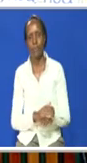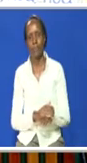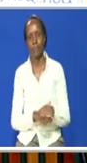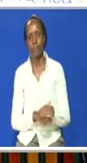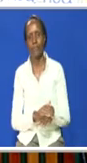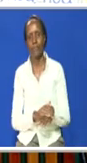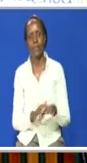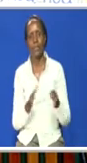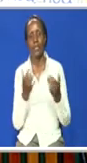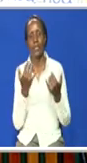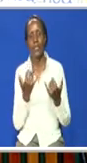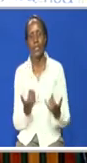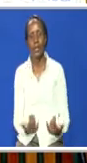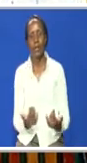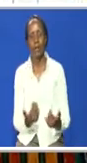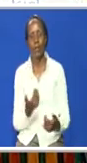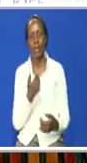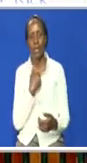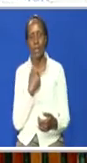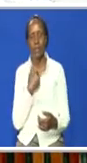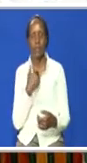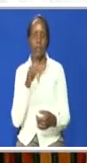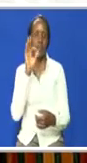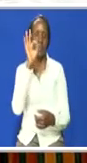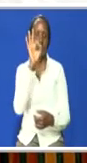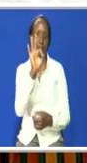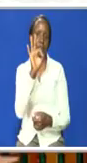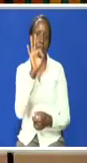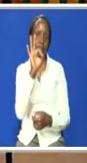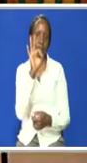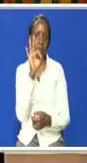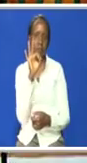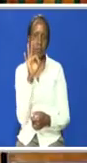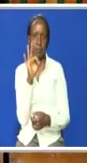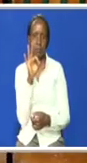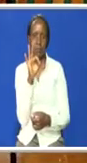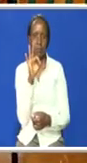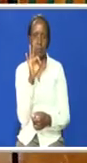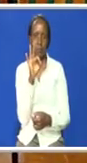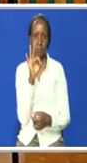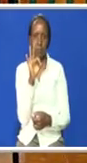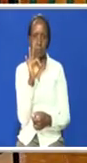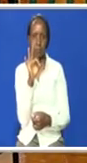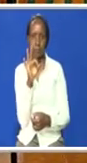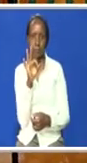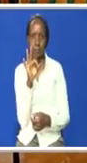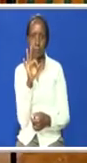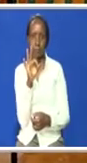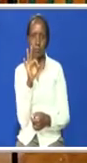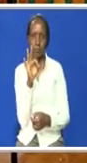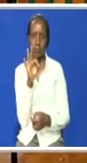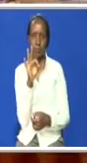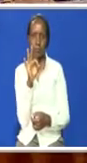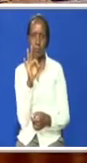I now have 3. Counters. I have 3 counters on